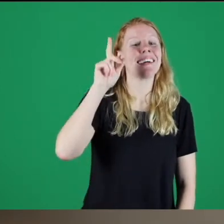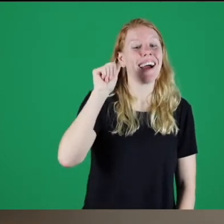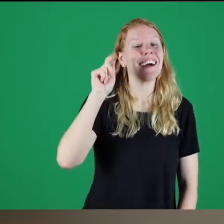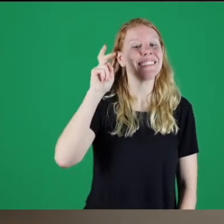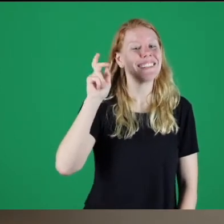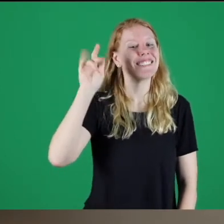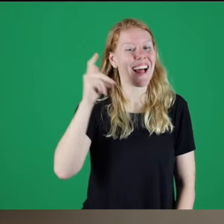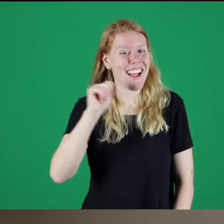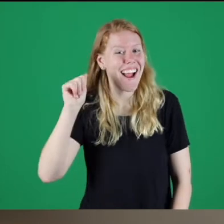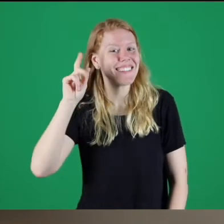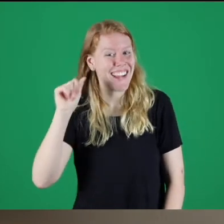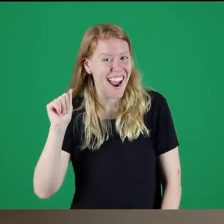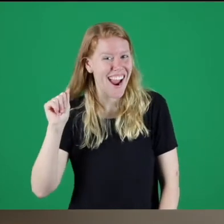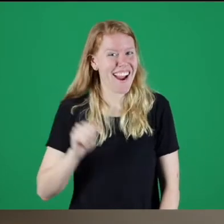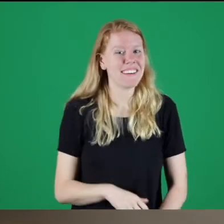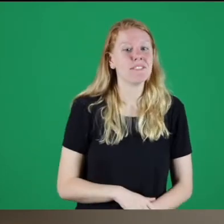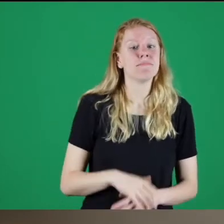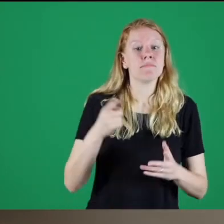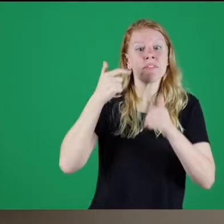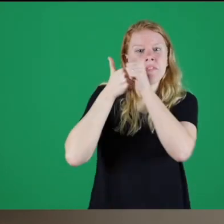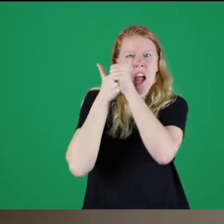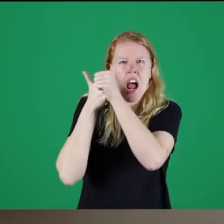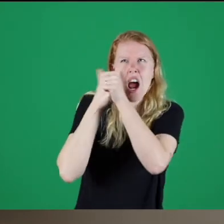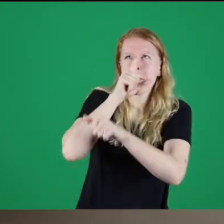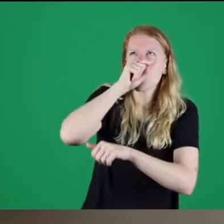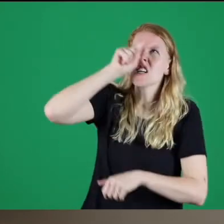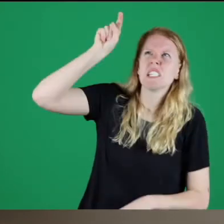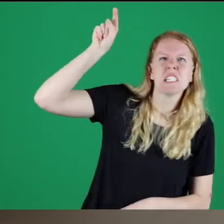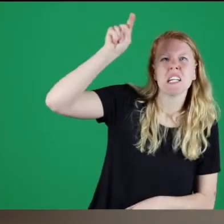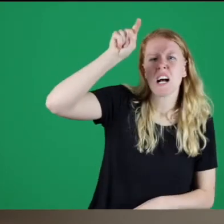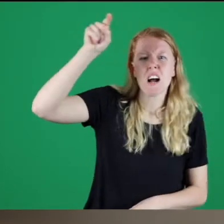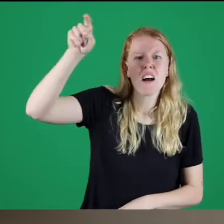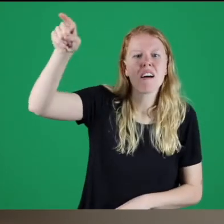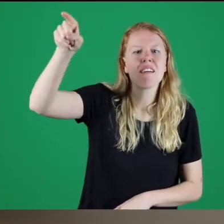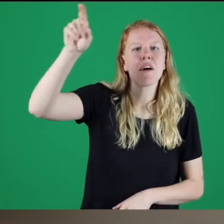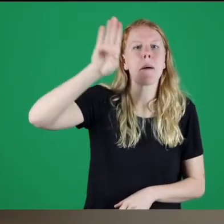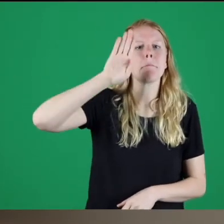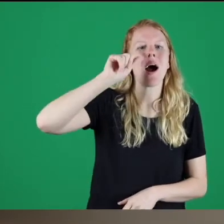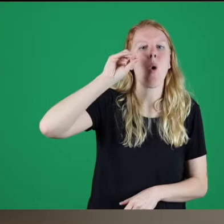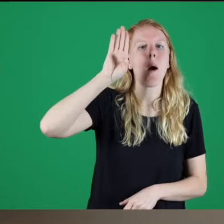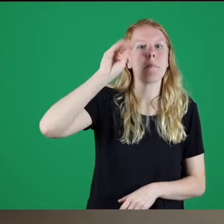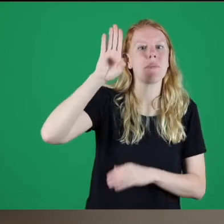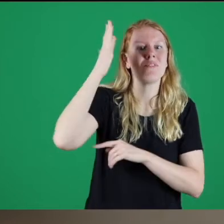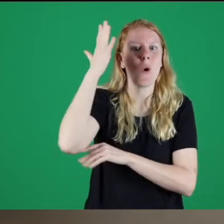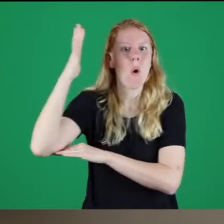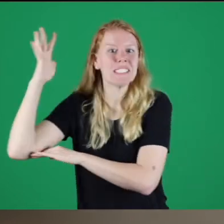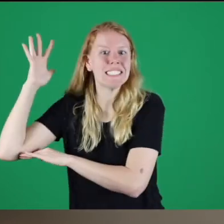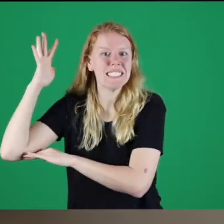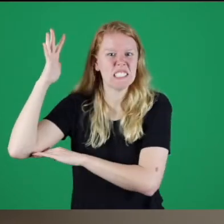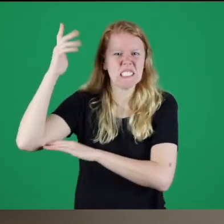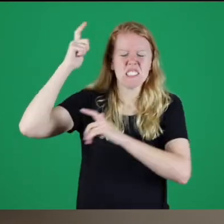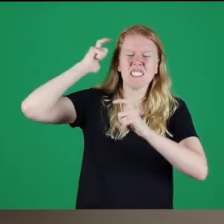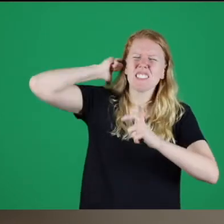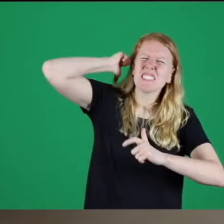alaleka Jaliada. They followed the bird to a baobab forest. And baobab trees are as